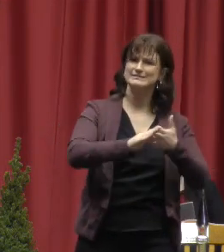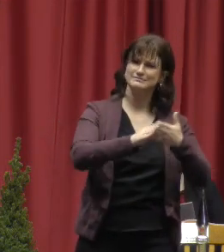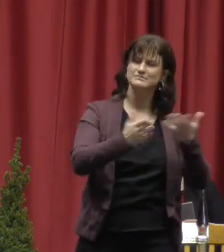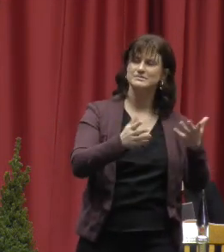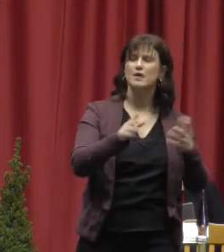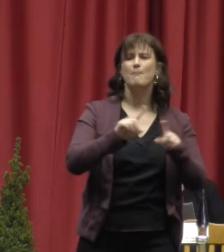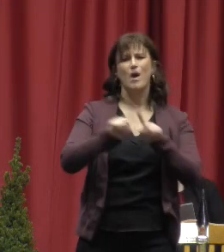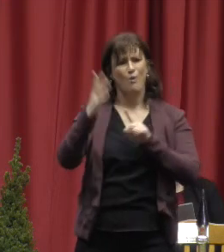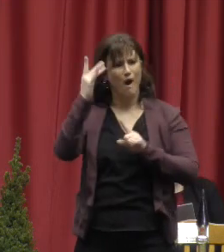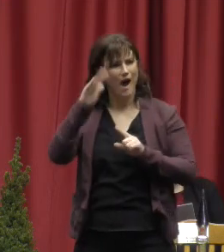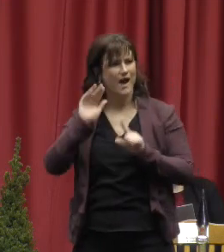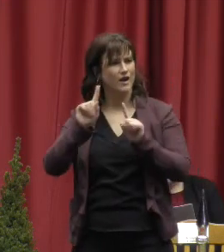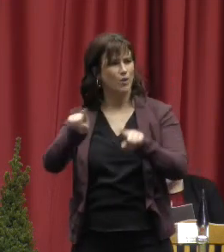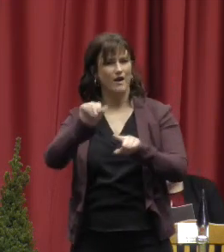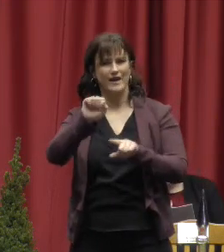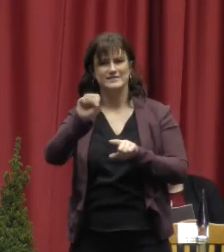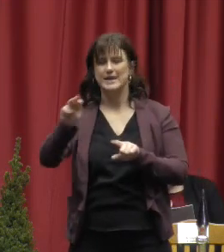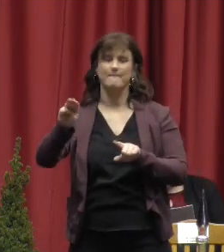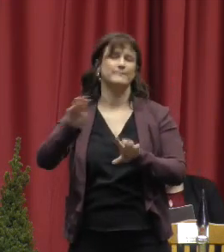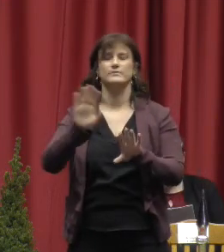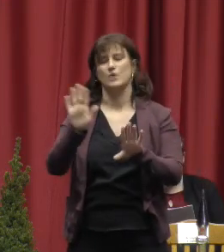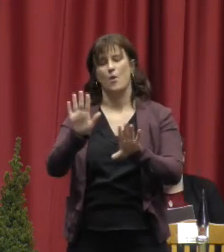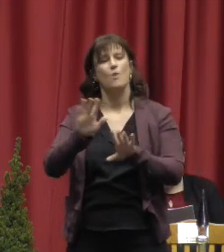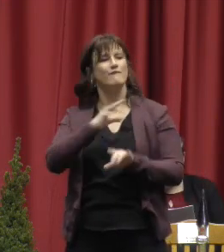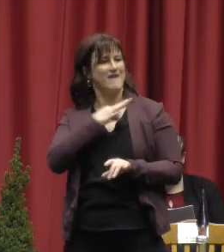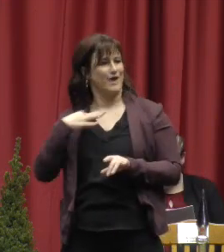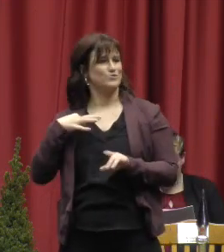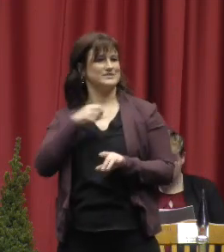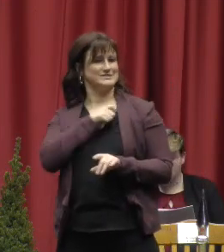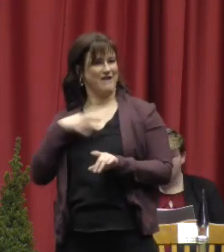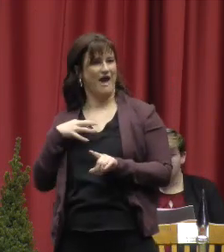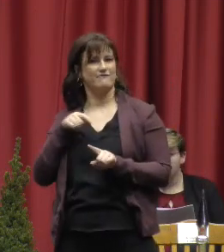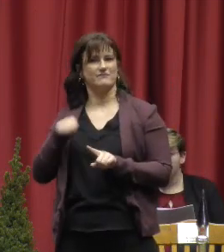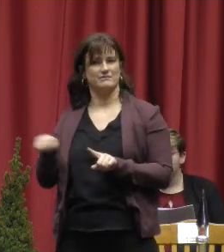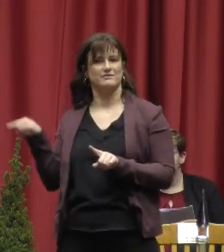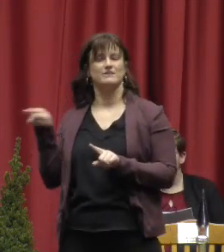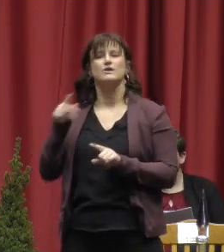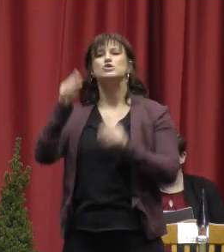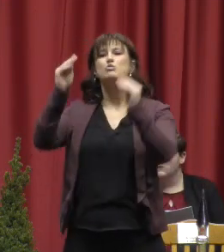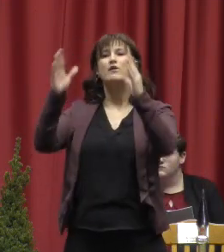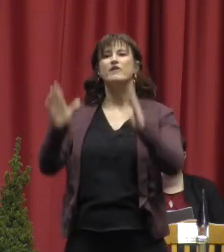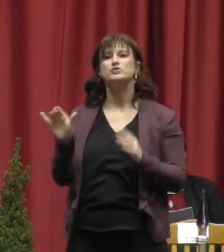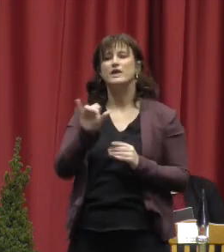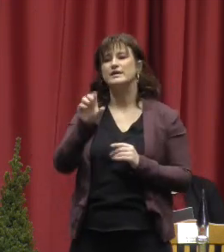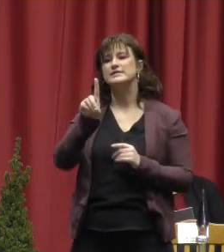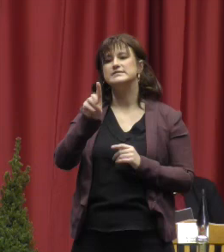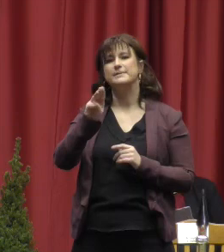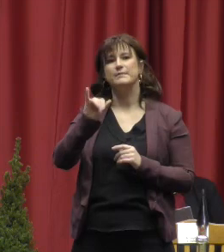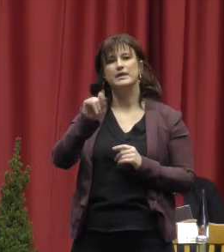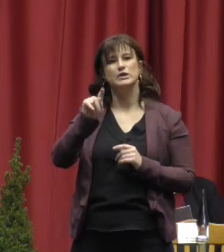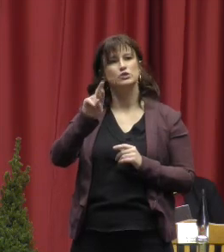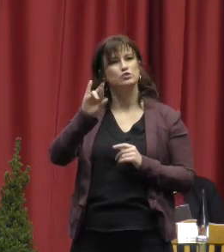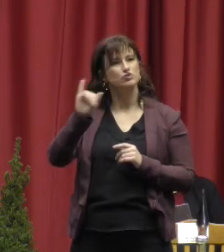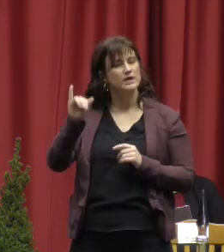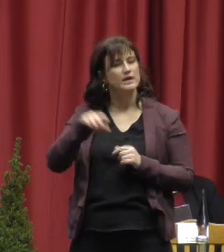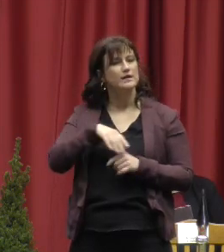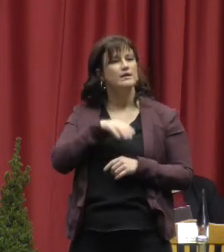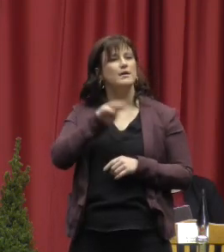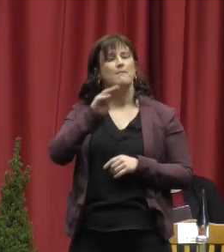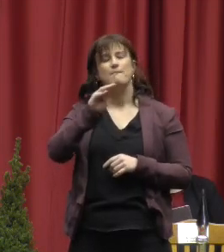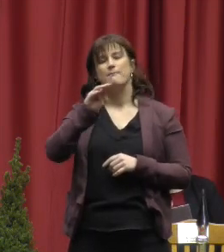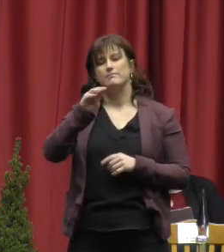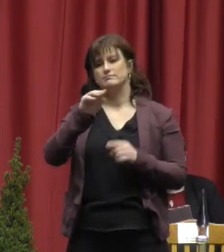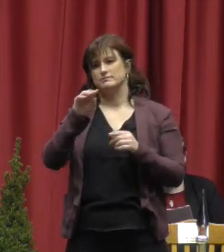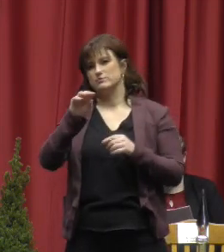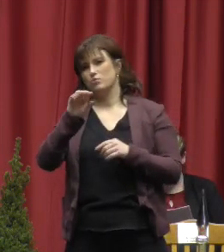for the faculty and staff that Anderson is lucky to have. Professors like Dimitri Kaplianis and Riley White, just to name a couple, are what